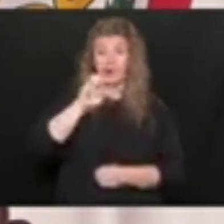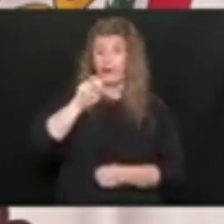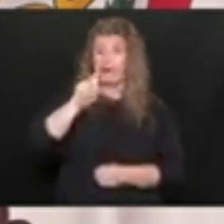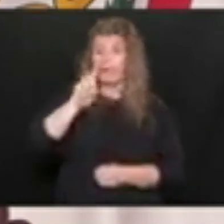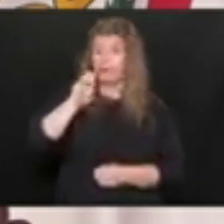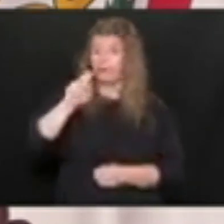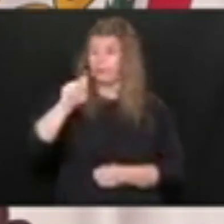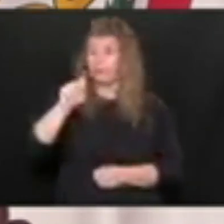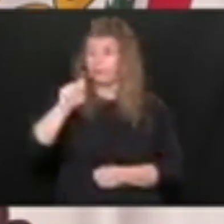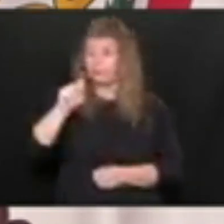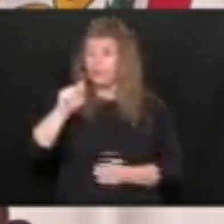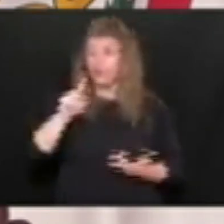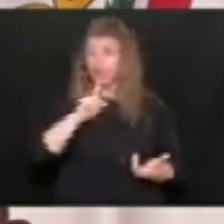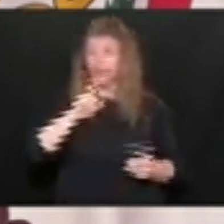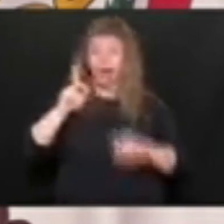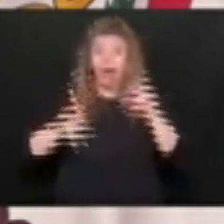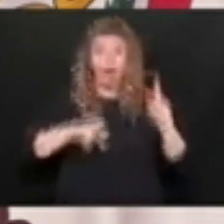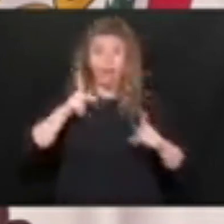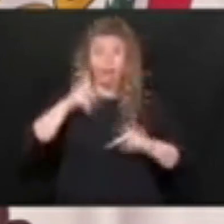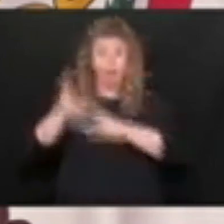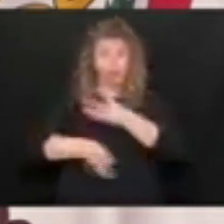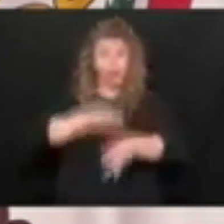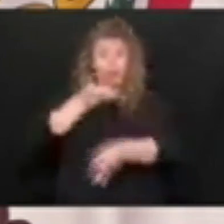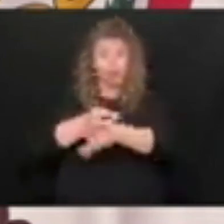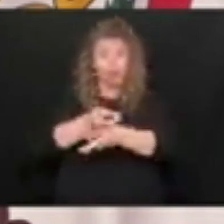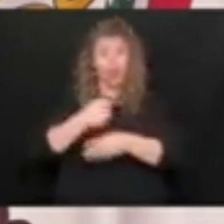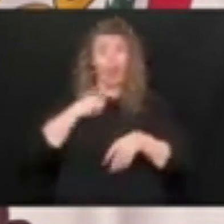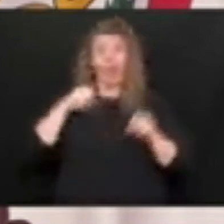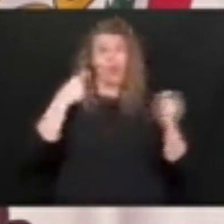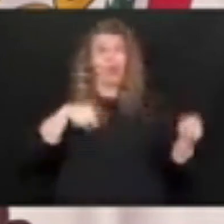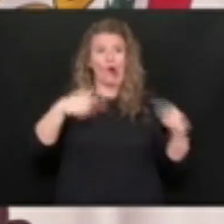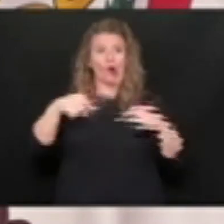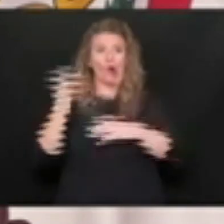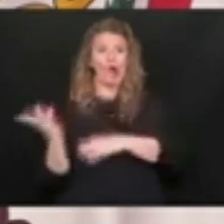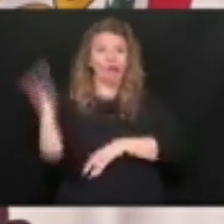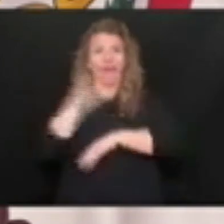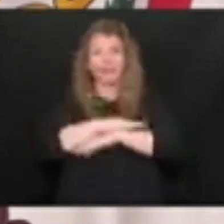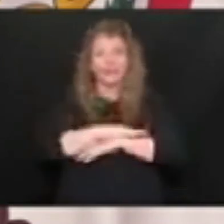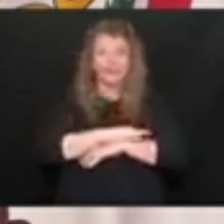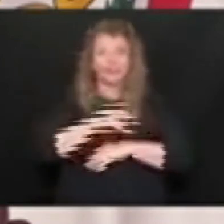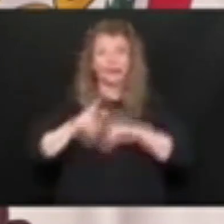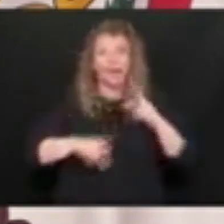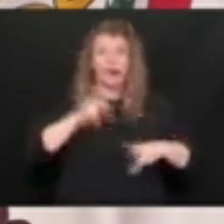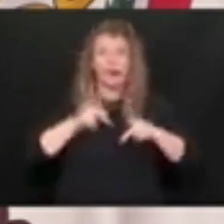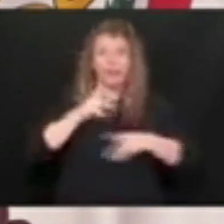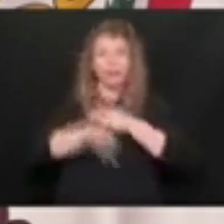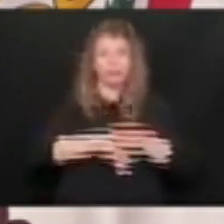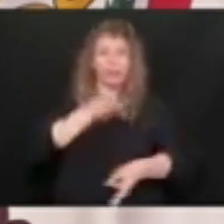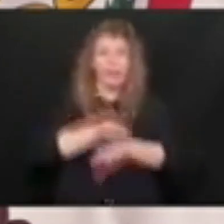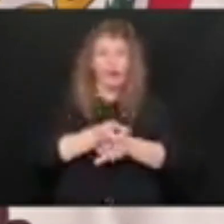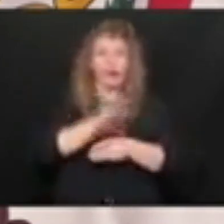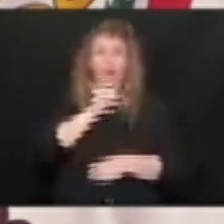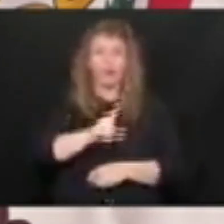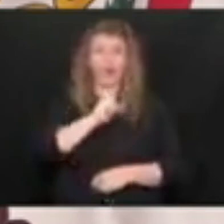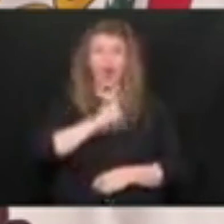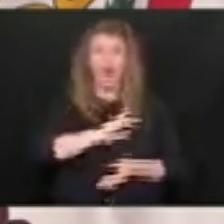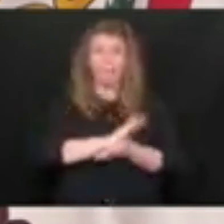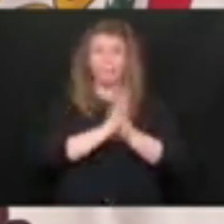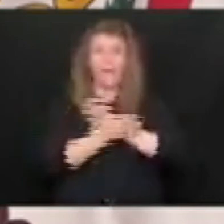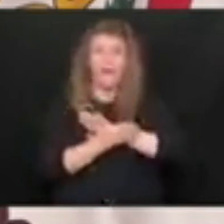There's people out in this world, I could argue all day long, there's people out in this world that are becoming